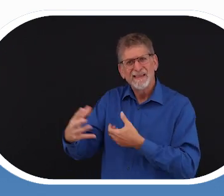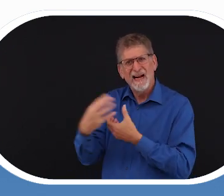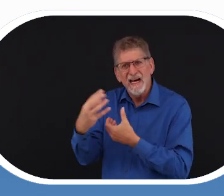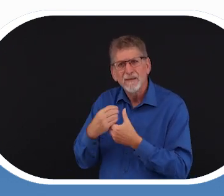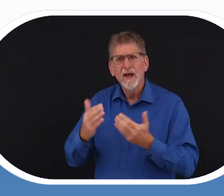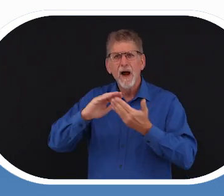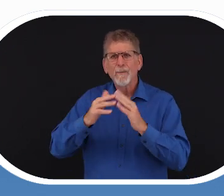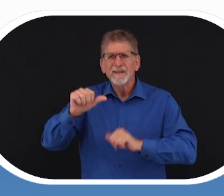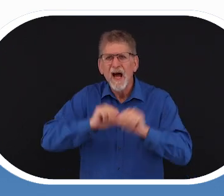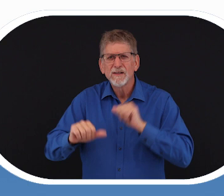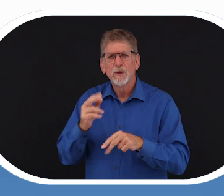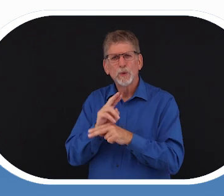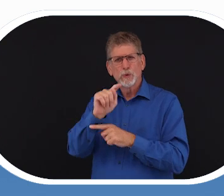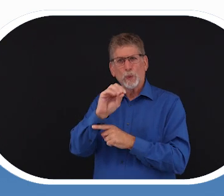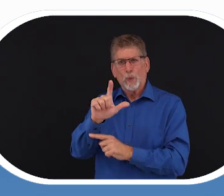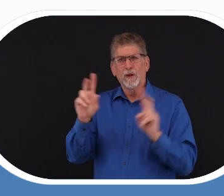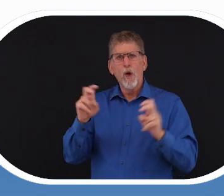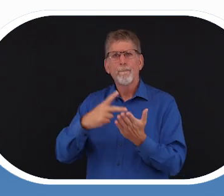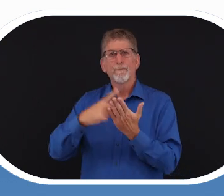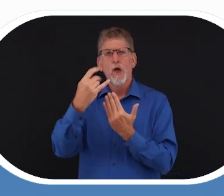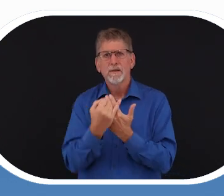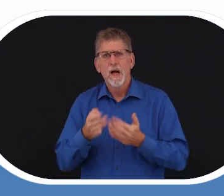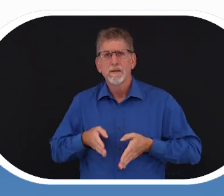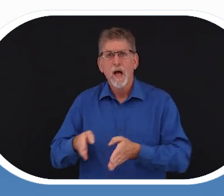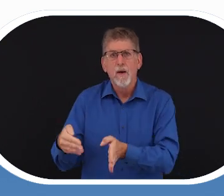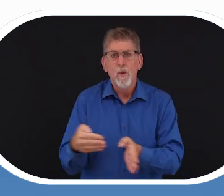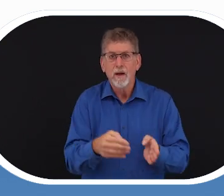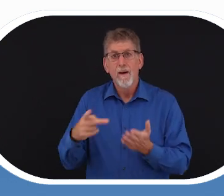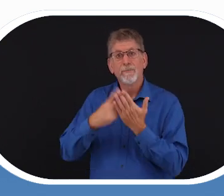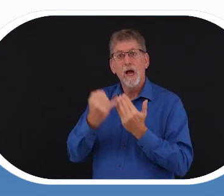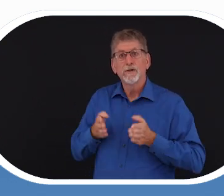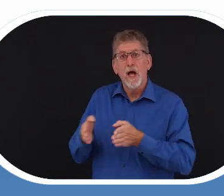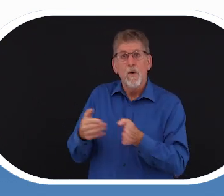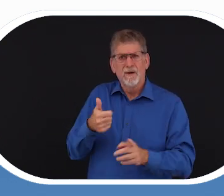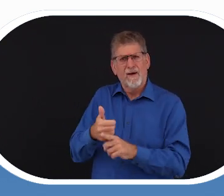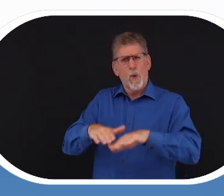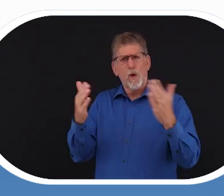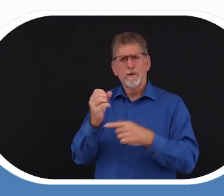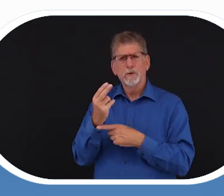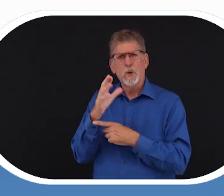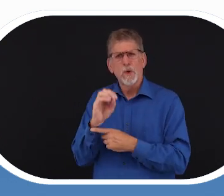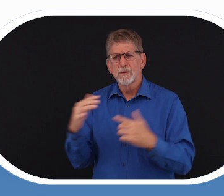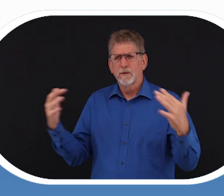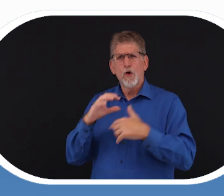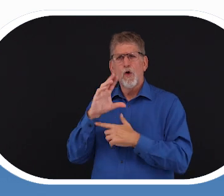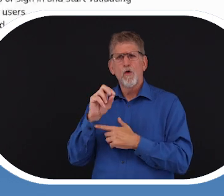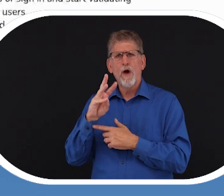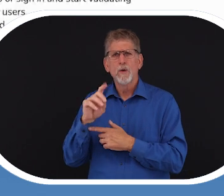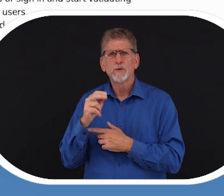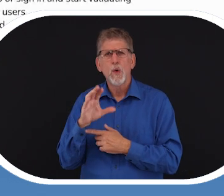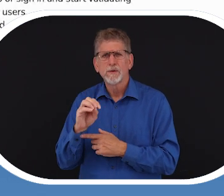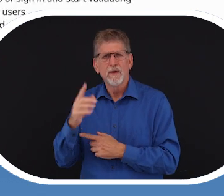Sidewalk. Project Sidewalk is an open-source crowdsourcing tool for sidewalks, available at projectsidewalk.org. We invite you to try it